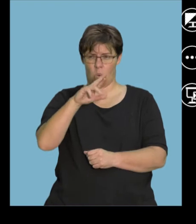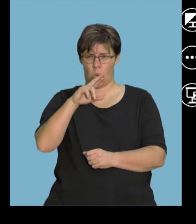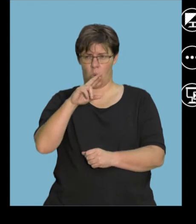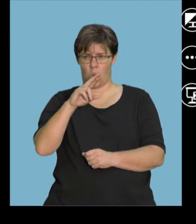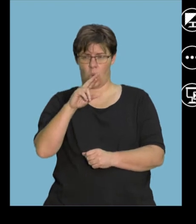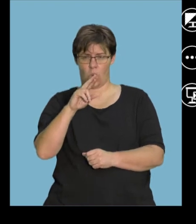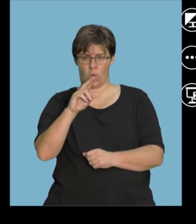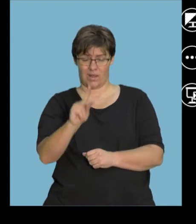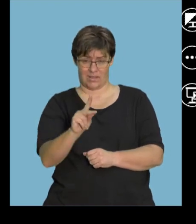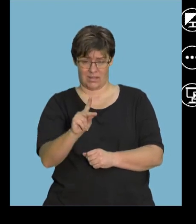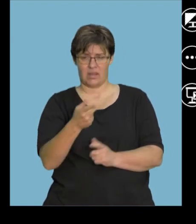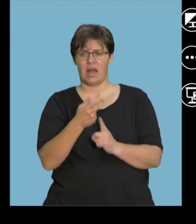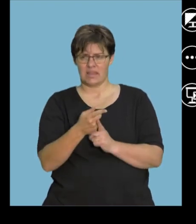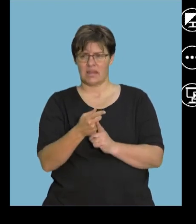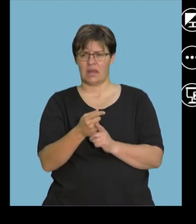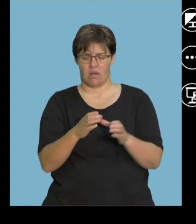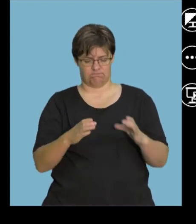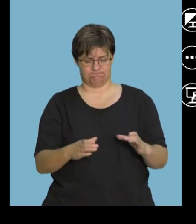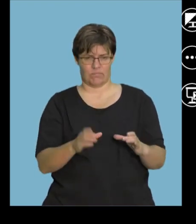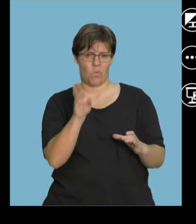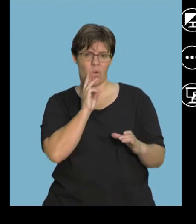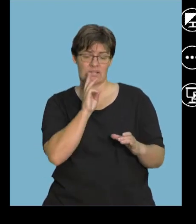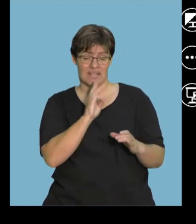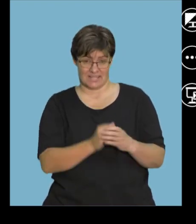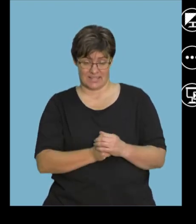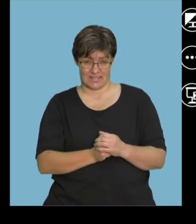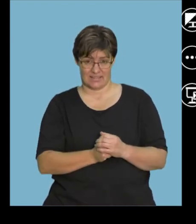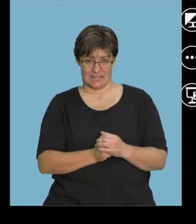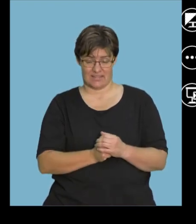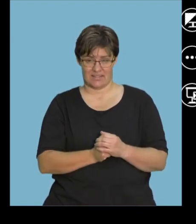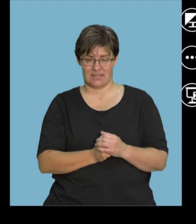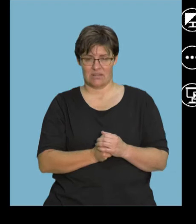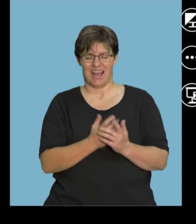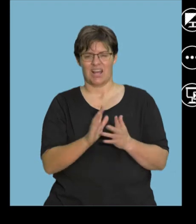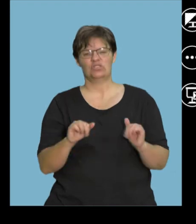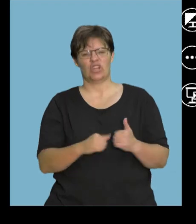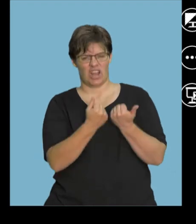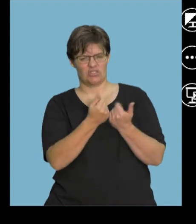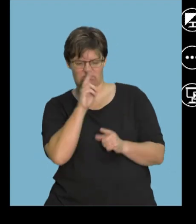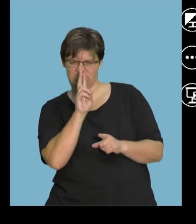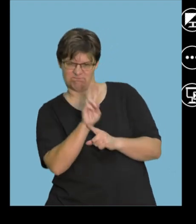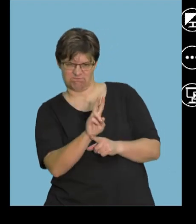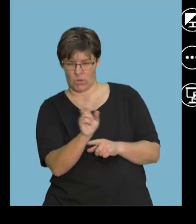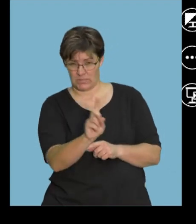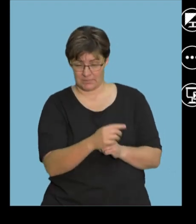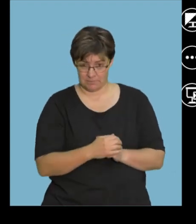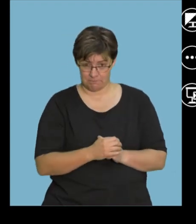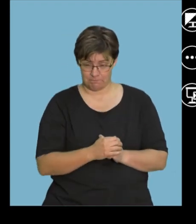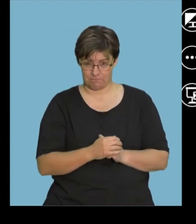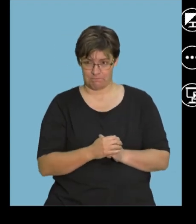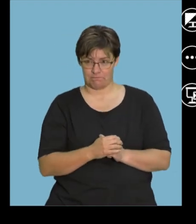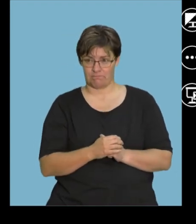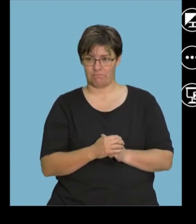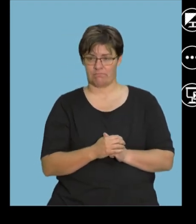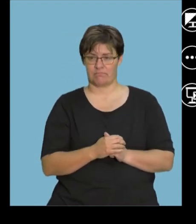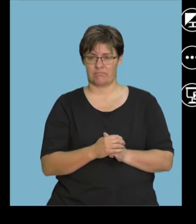how you can make your own magnet. So this is a challenge that we are encouraged to take, right? Let's